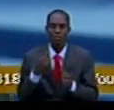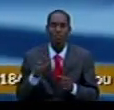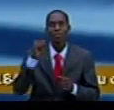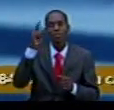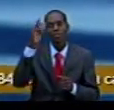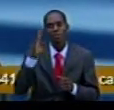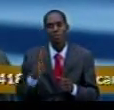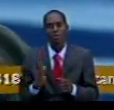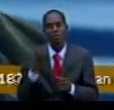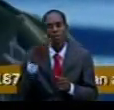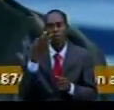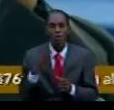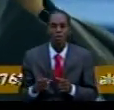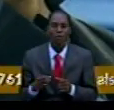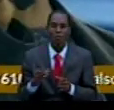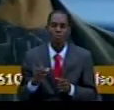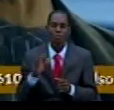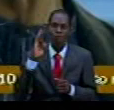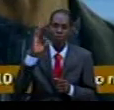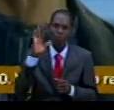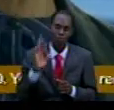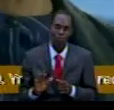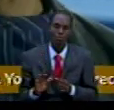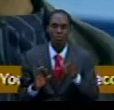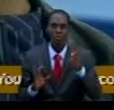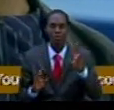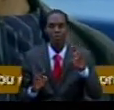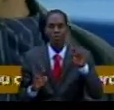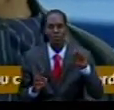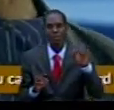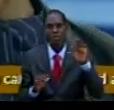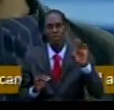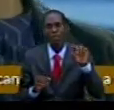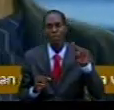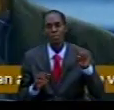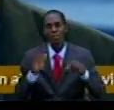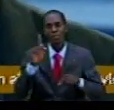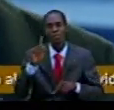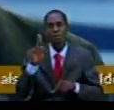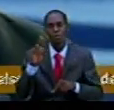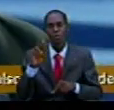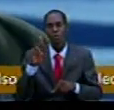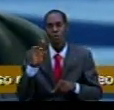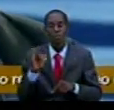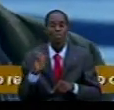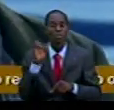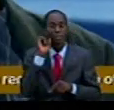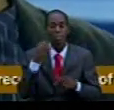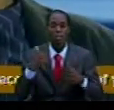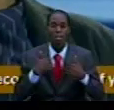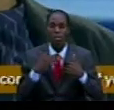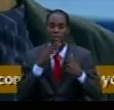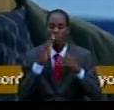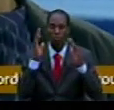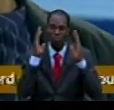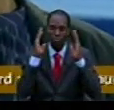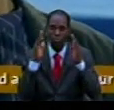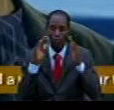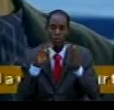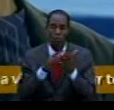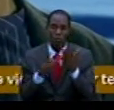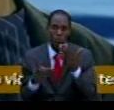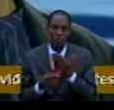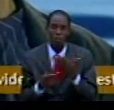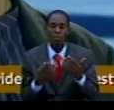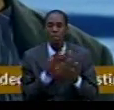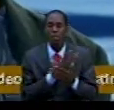W.F. Komoi. Because I've been attending programs and I've prayed about these things.